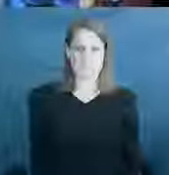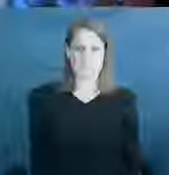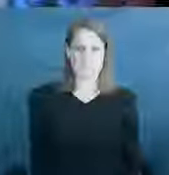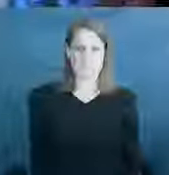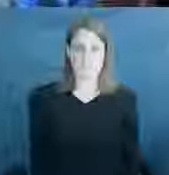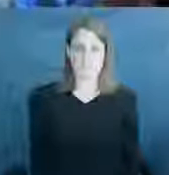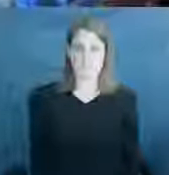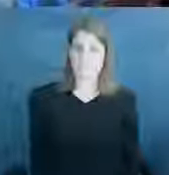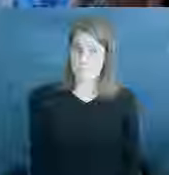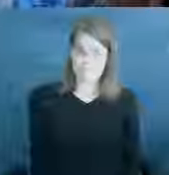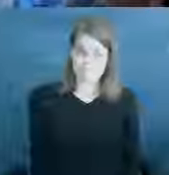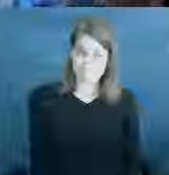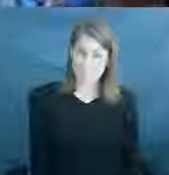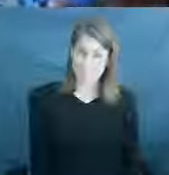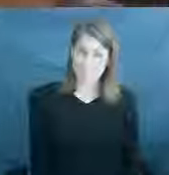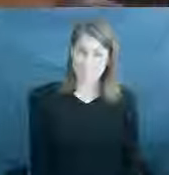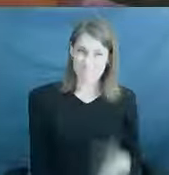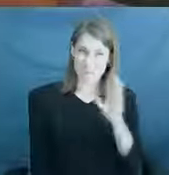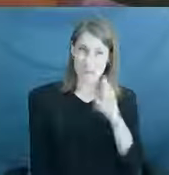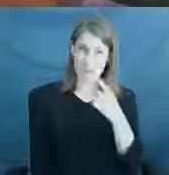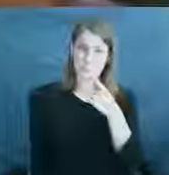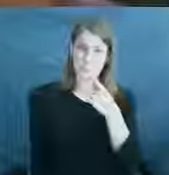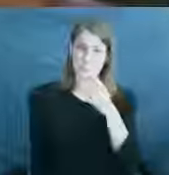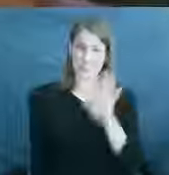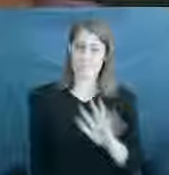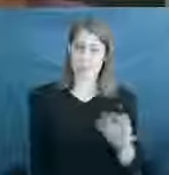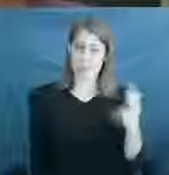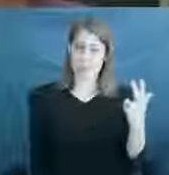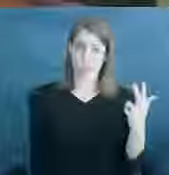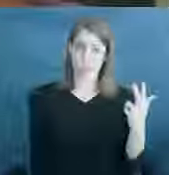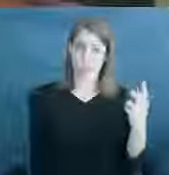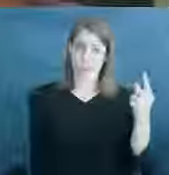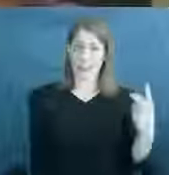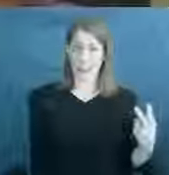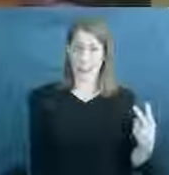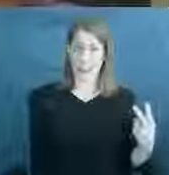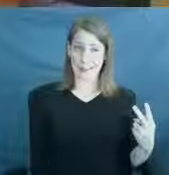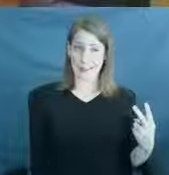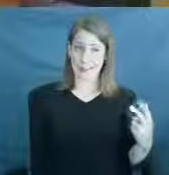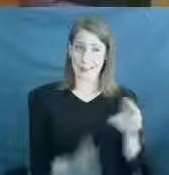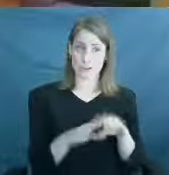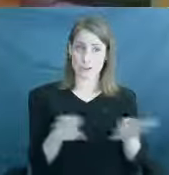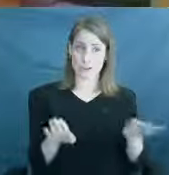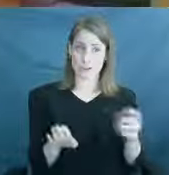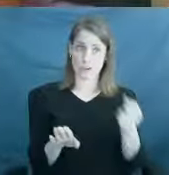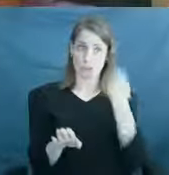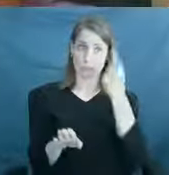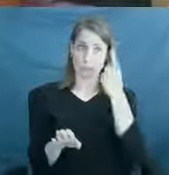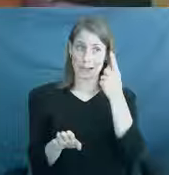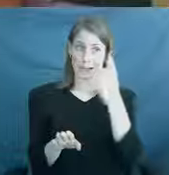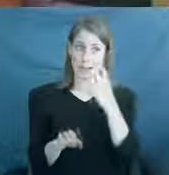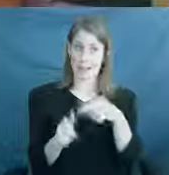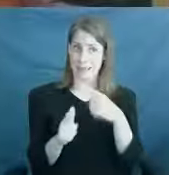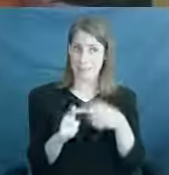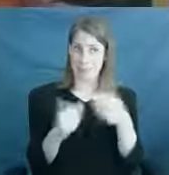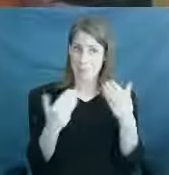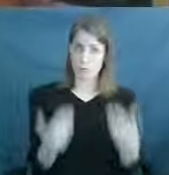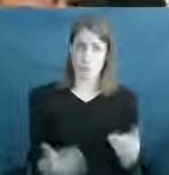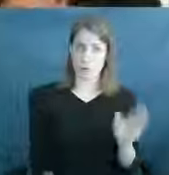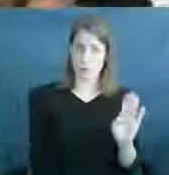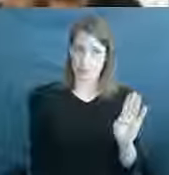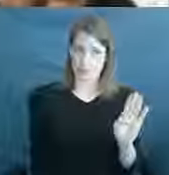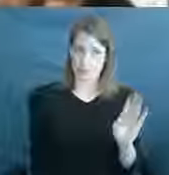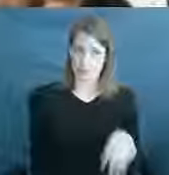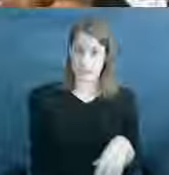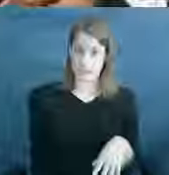there. Sir, can you do B now? Right, okay, B. We're on to B. It's about 3.5